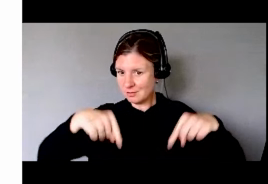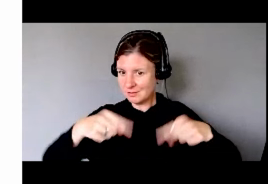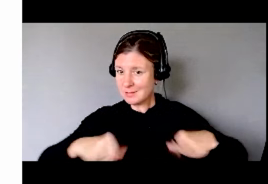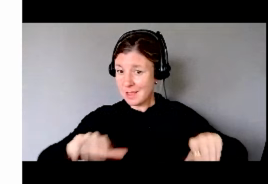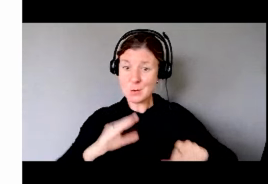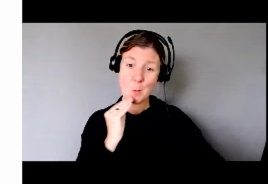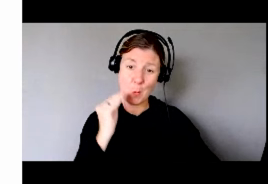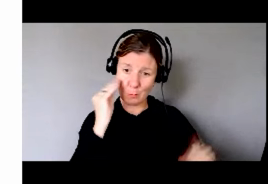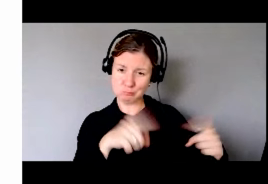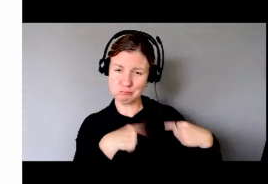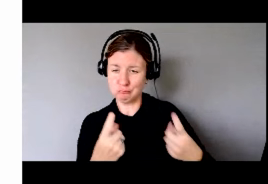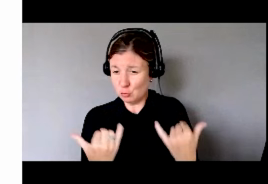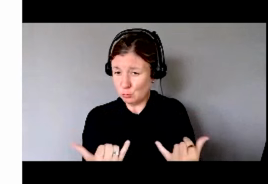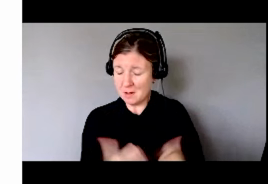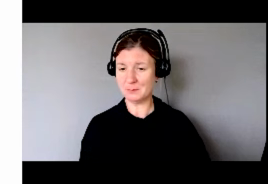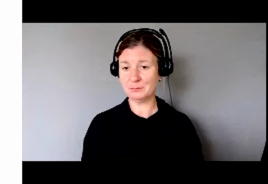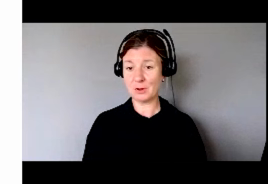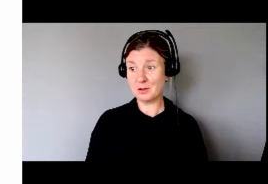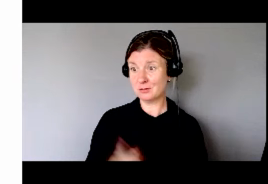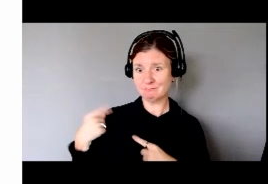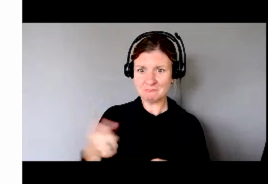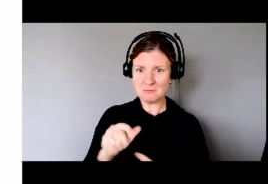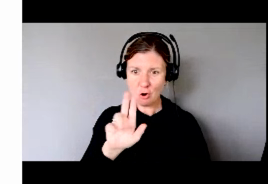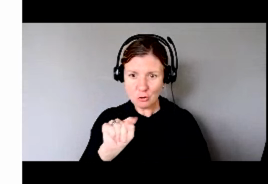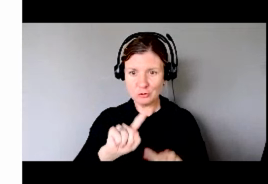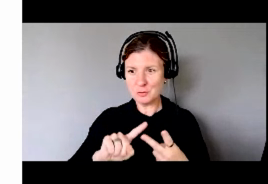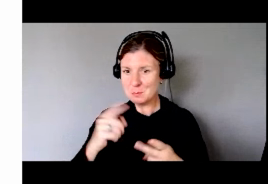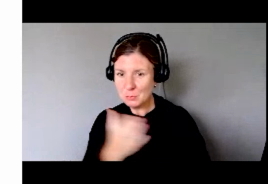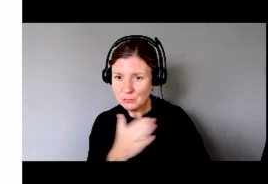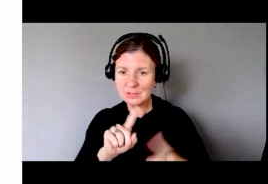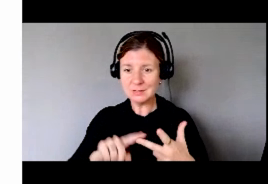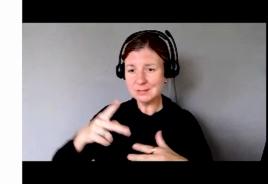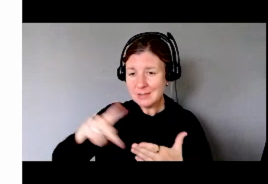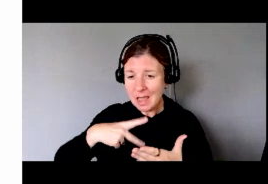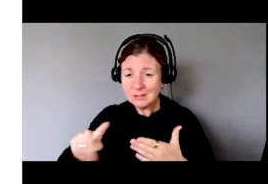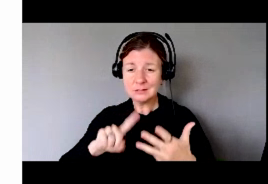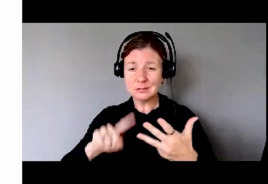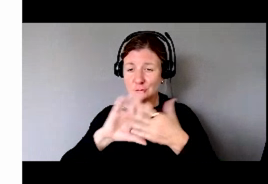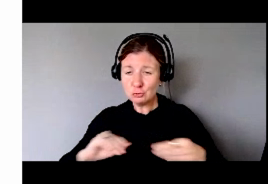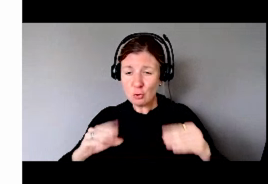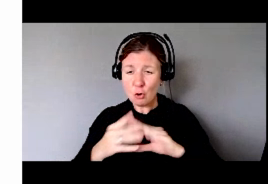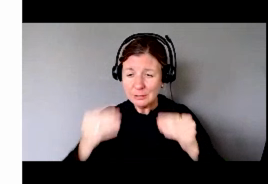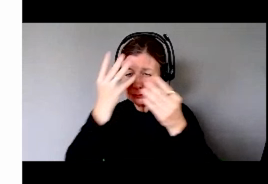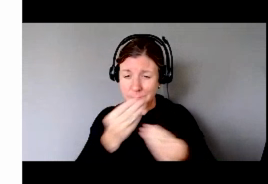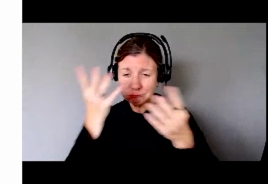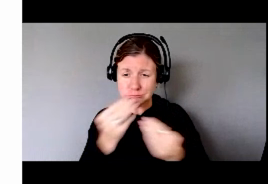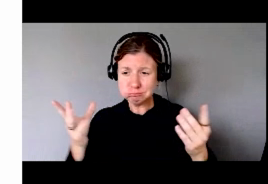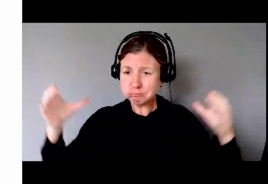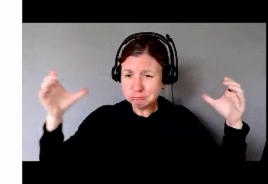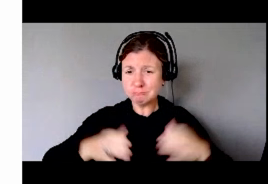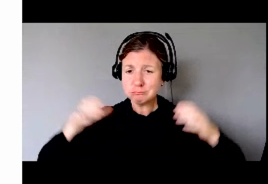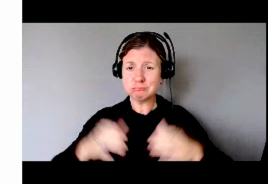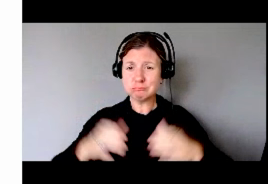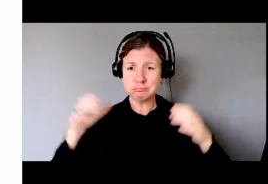There has been art, music, dance, storytelling, and ceremony on this land since